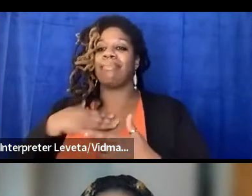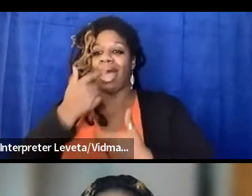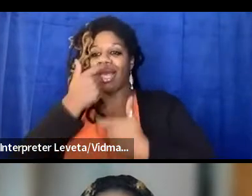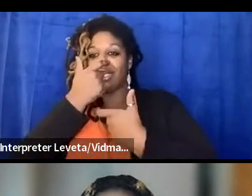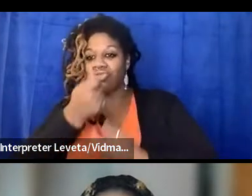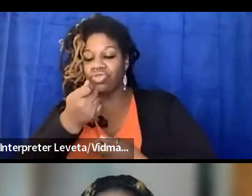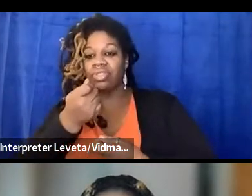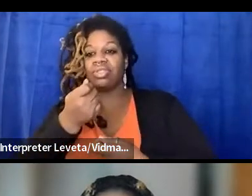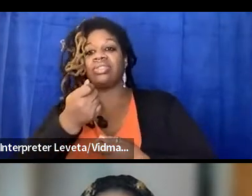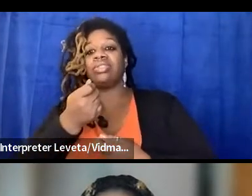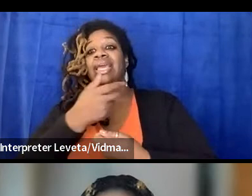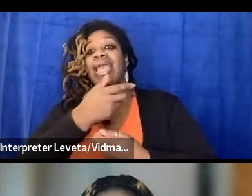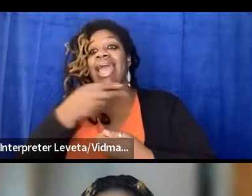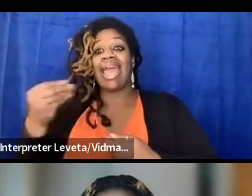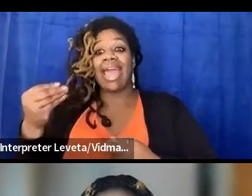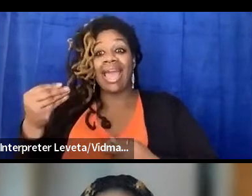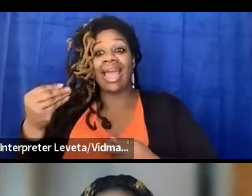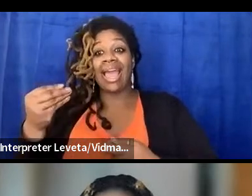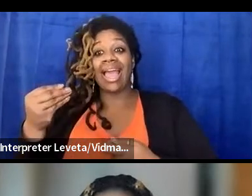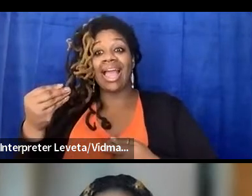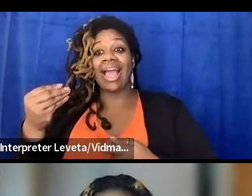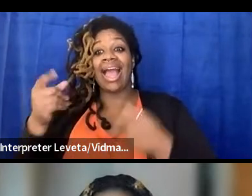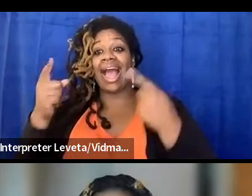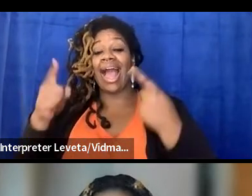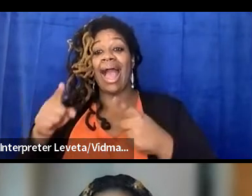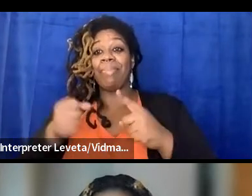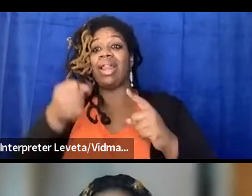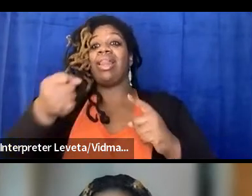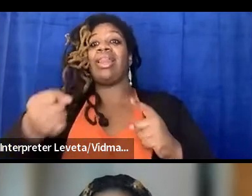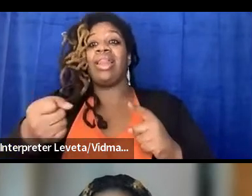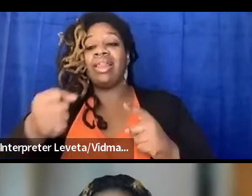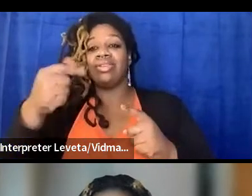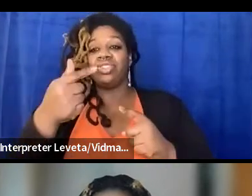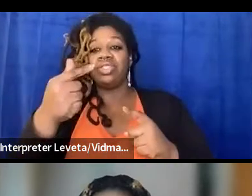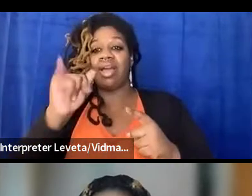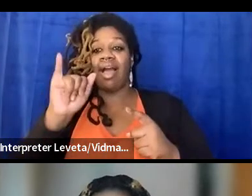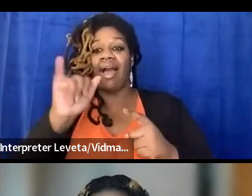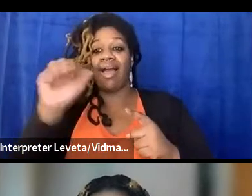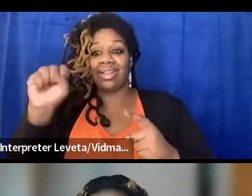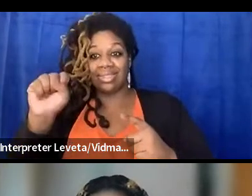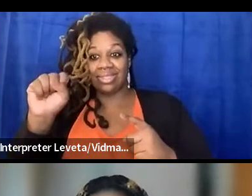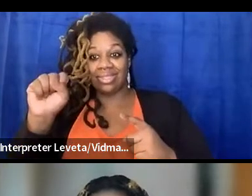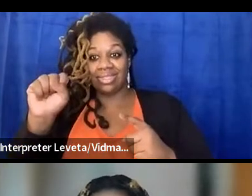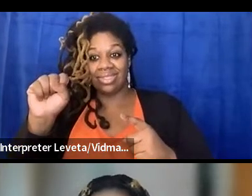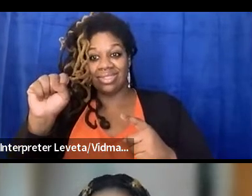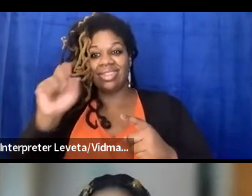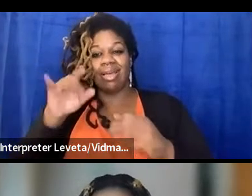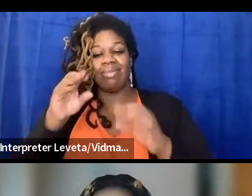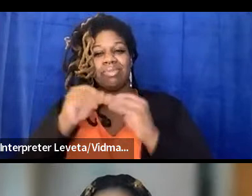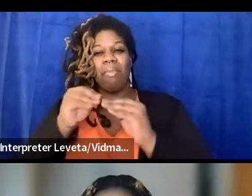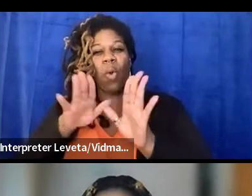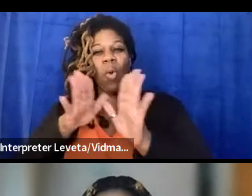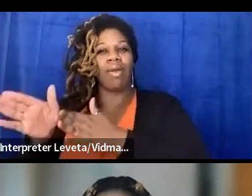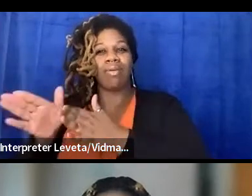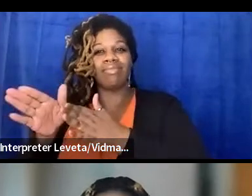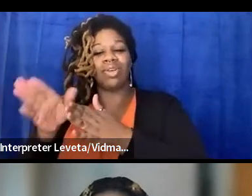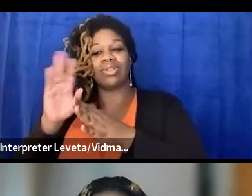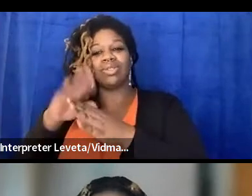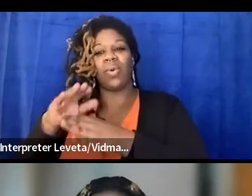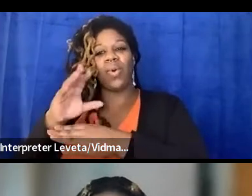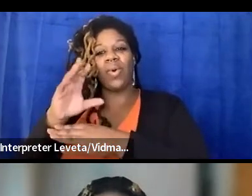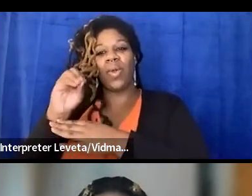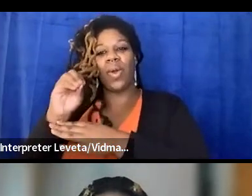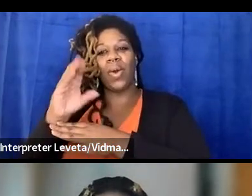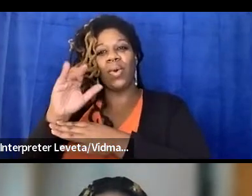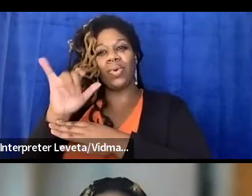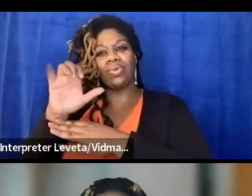And I kind of landed in GIS that was more on the oceanographic side. And so that's kind of how